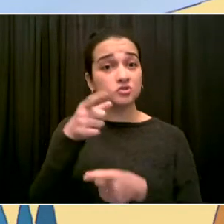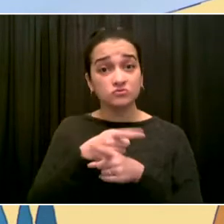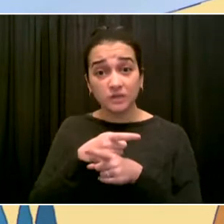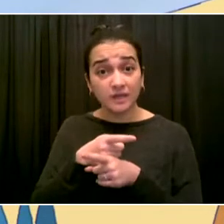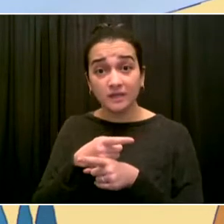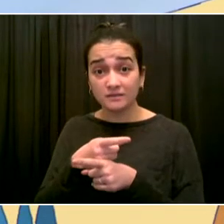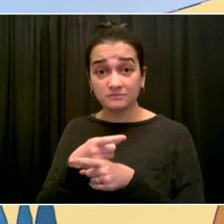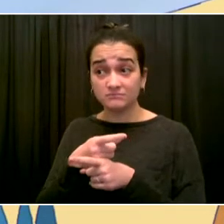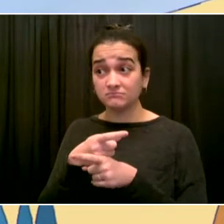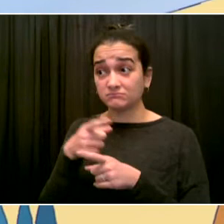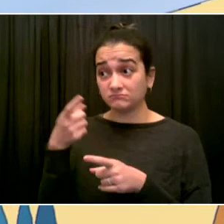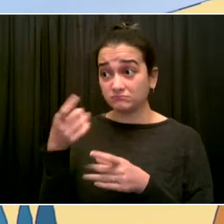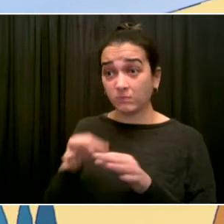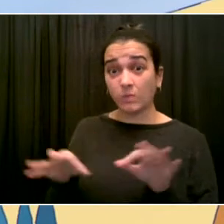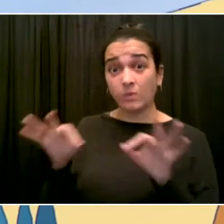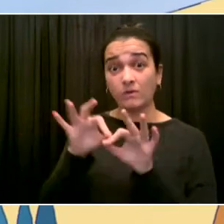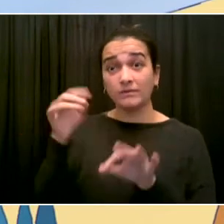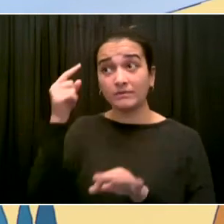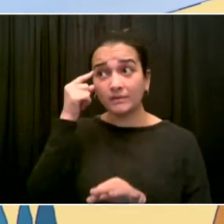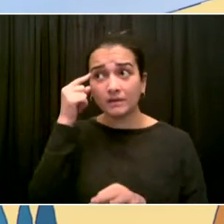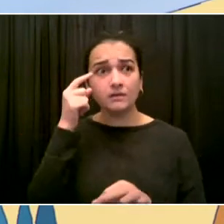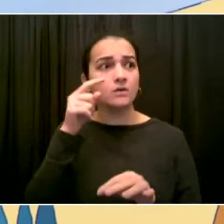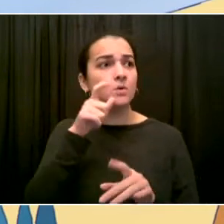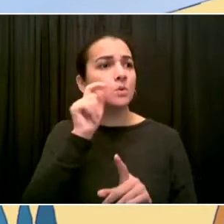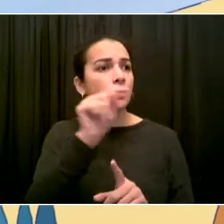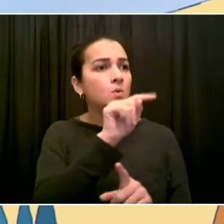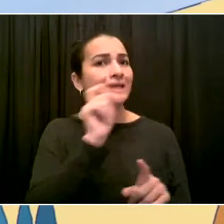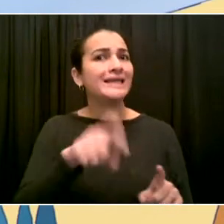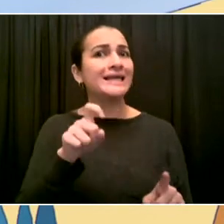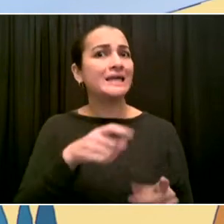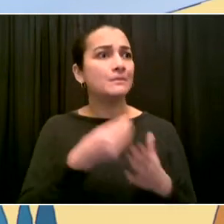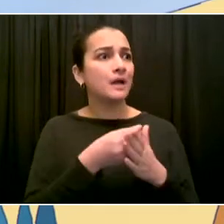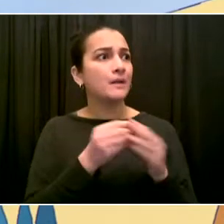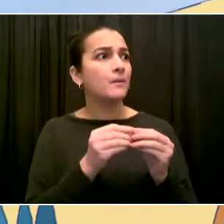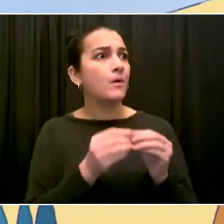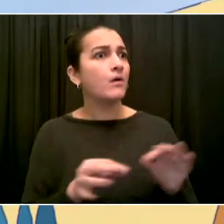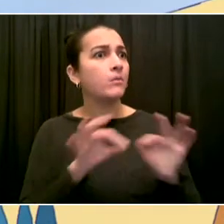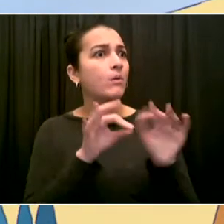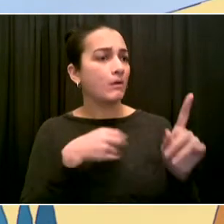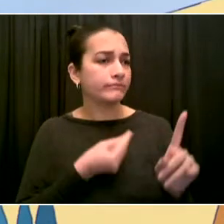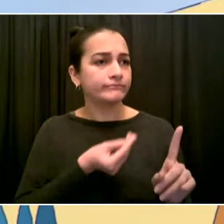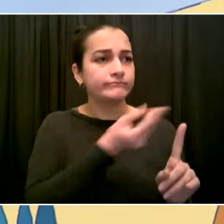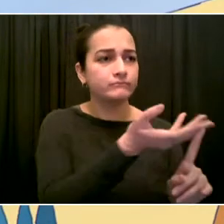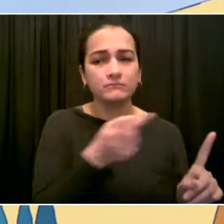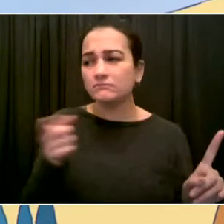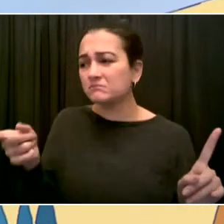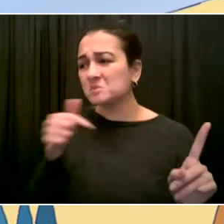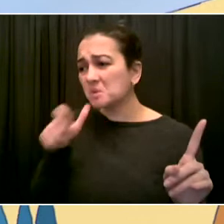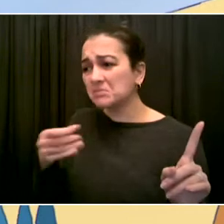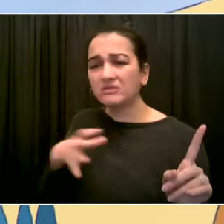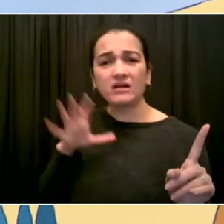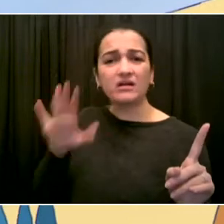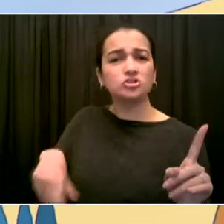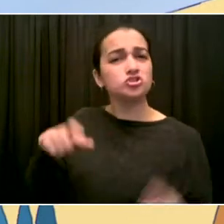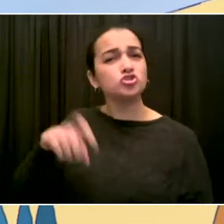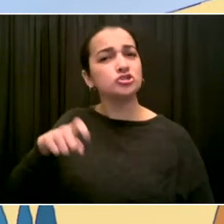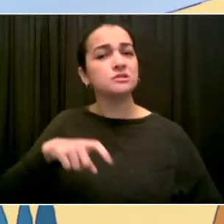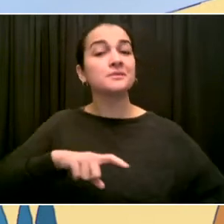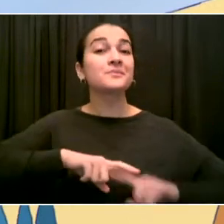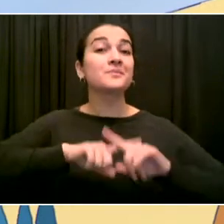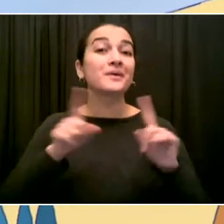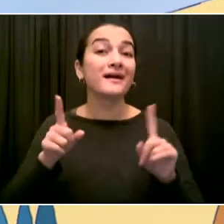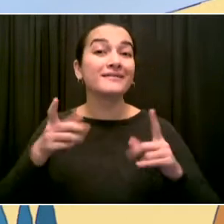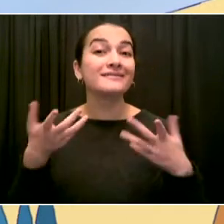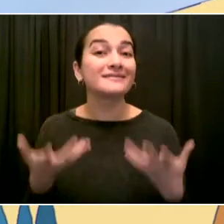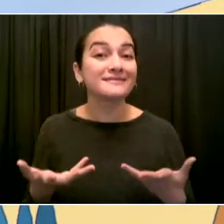money. This is the best use of public money if it gets more people vaccinated. By getting people vaccinated, we bring the city back. There's other things we have